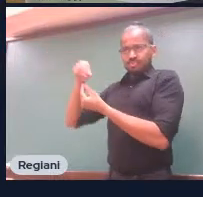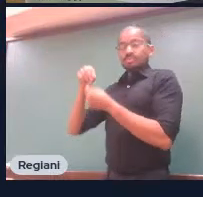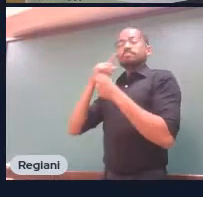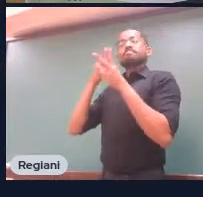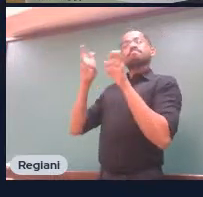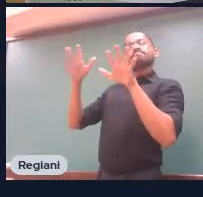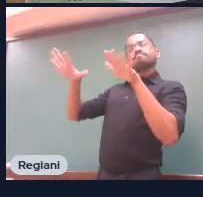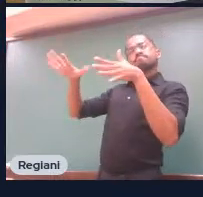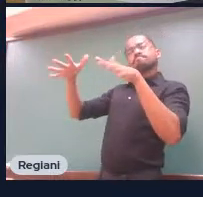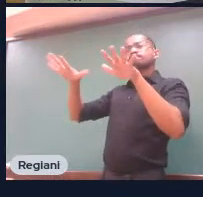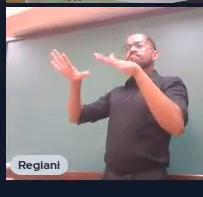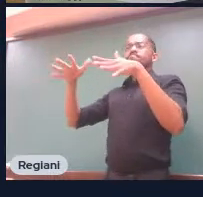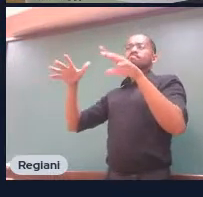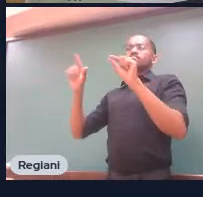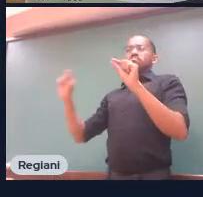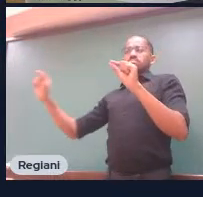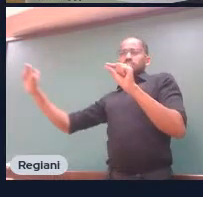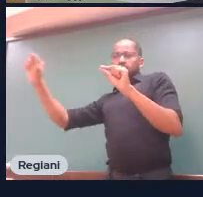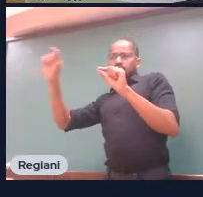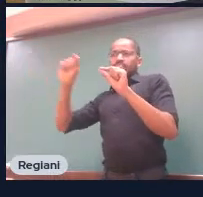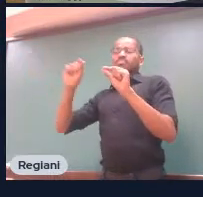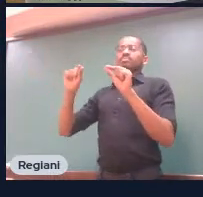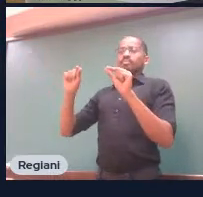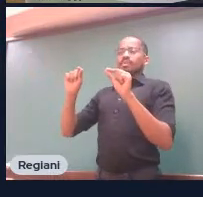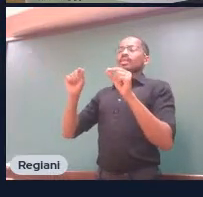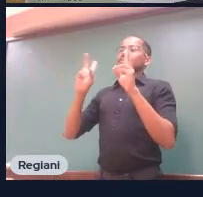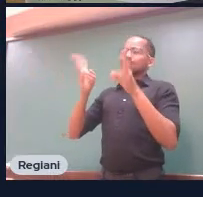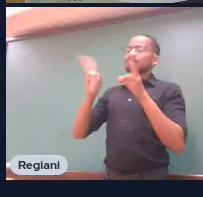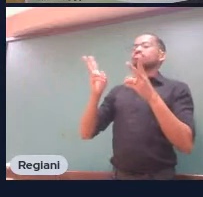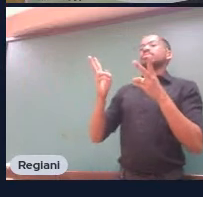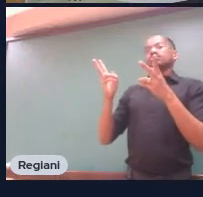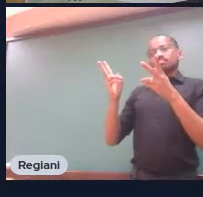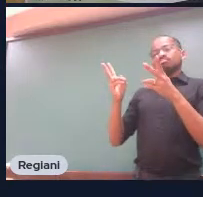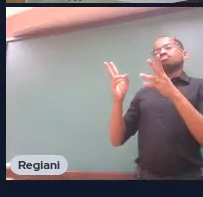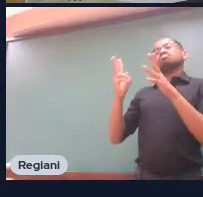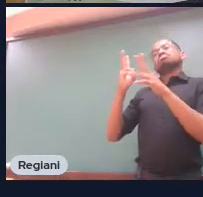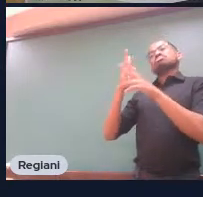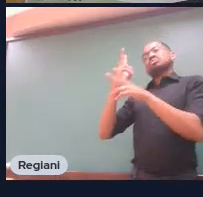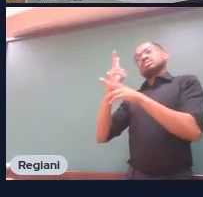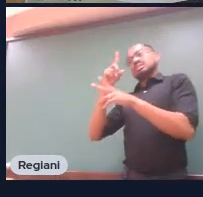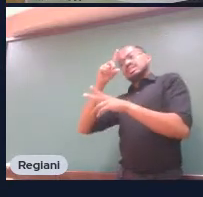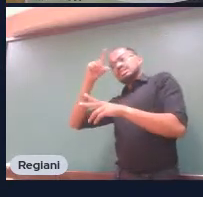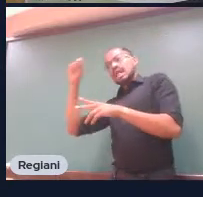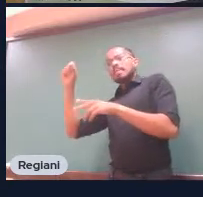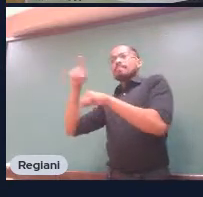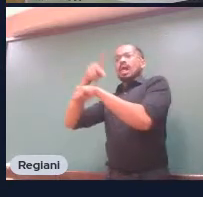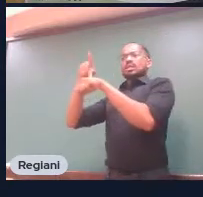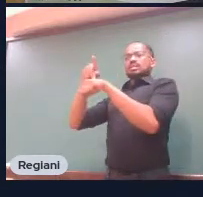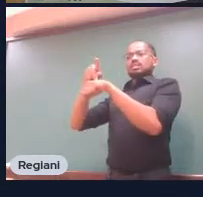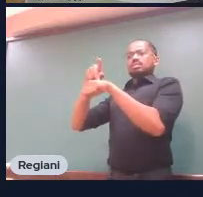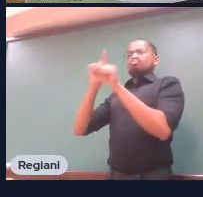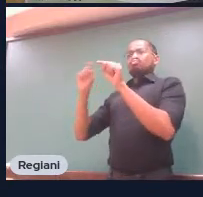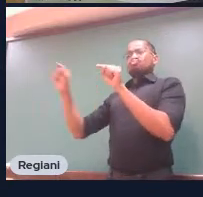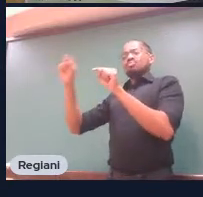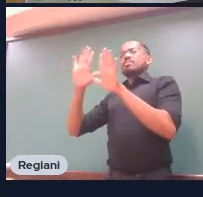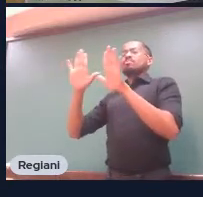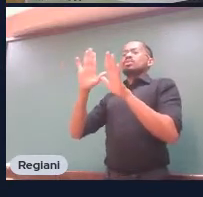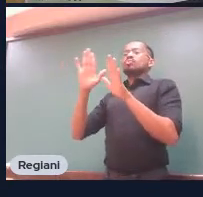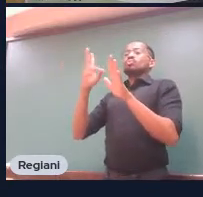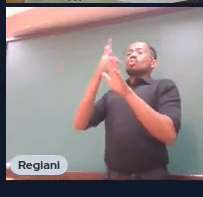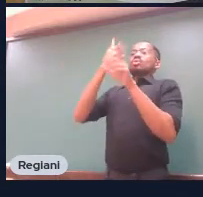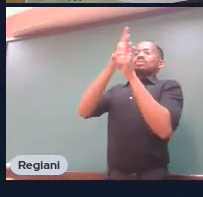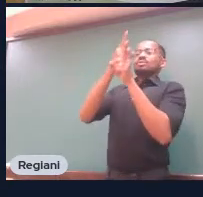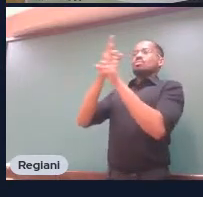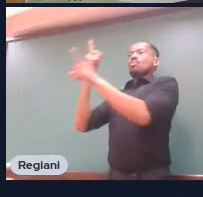average, there are over 100 conferences so far, so on average that means that you've had 2 meetings per year. But of course, averages